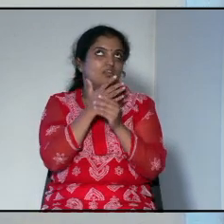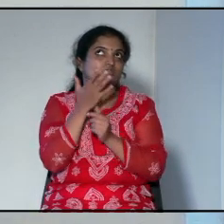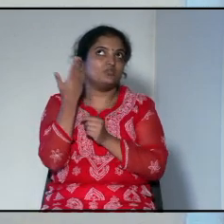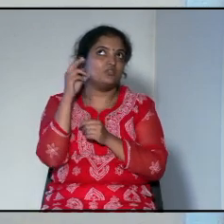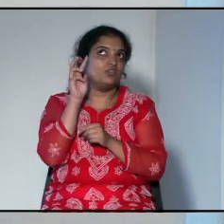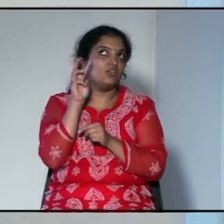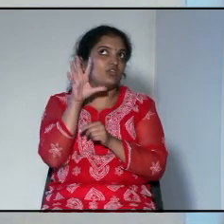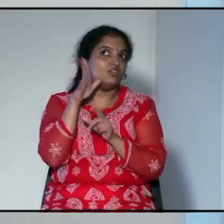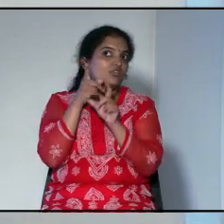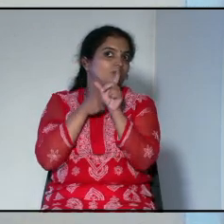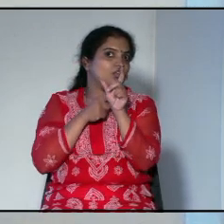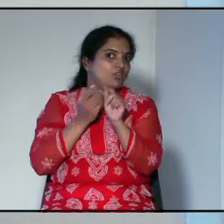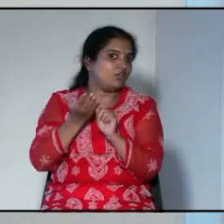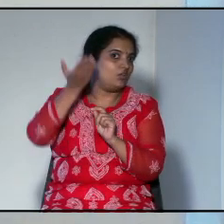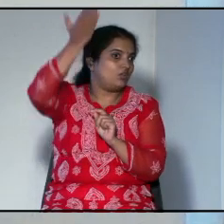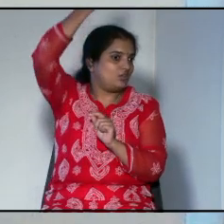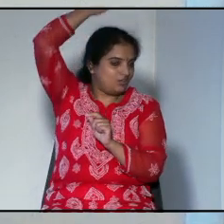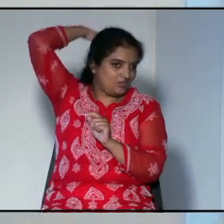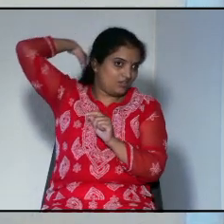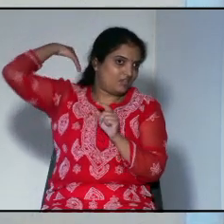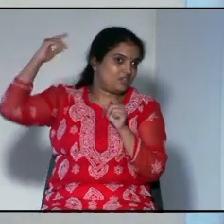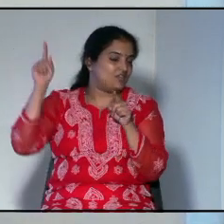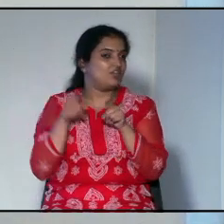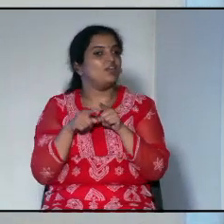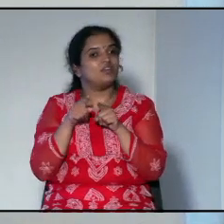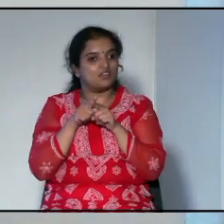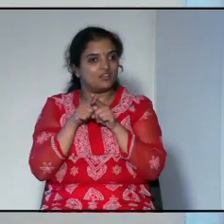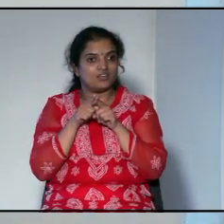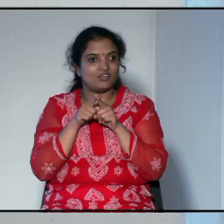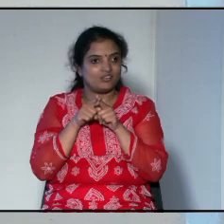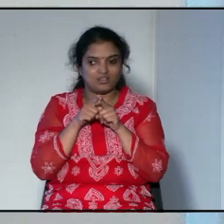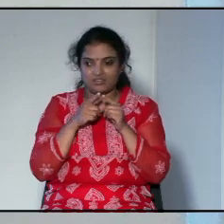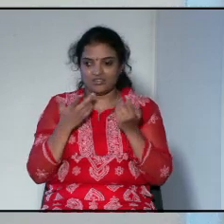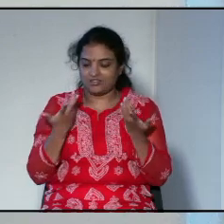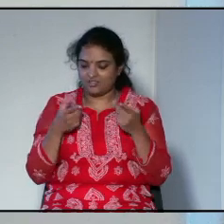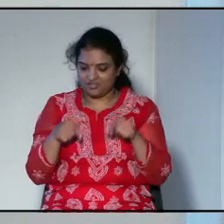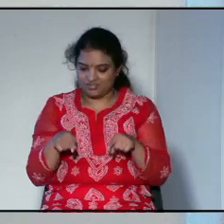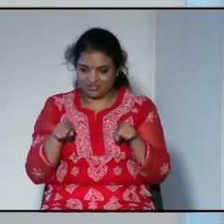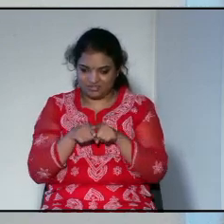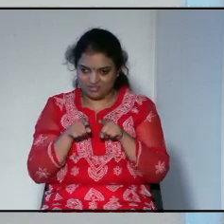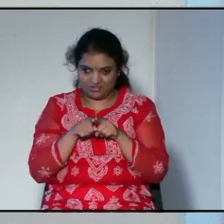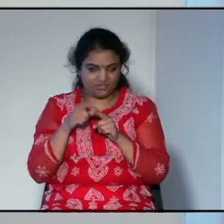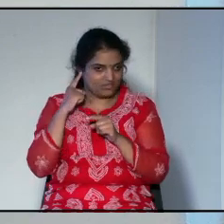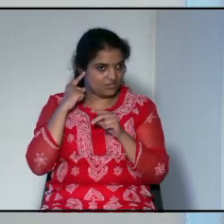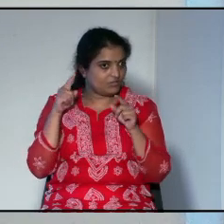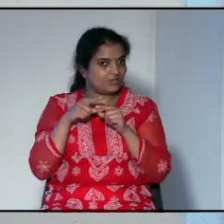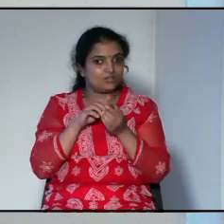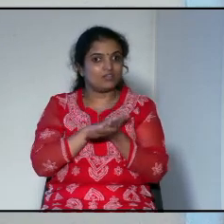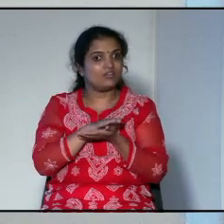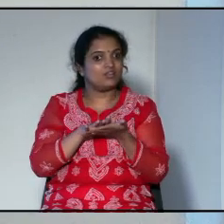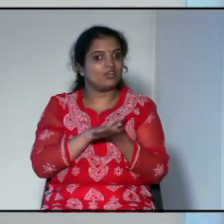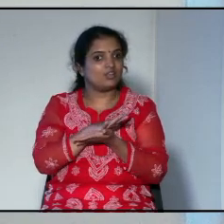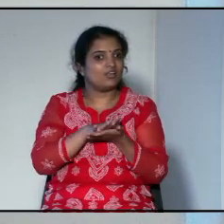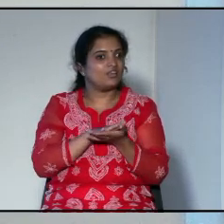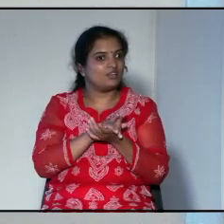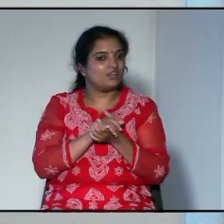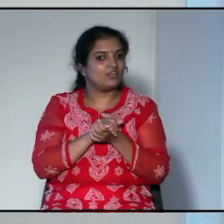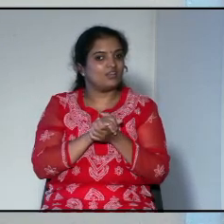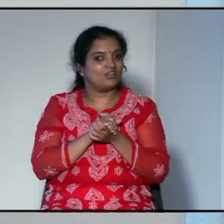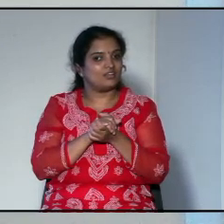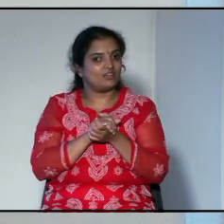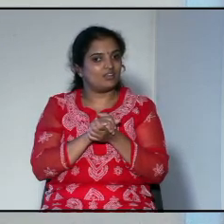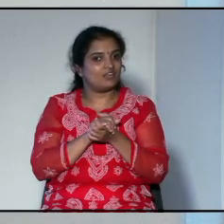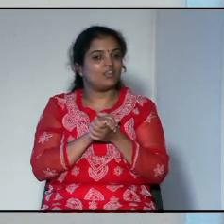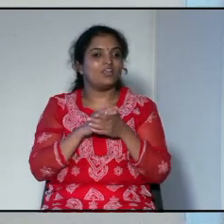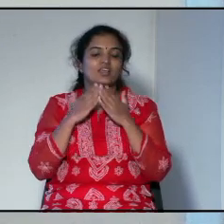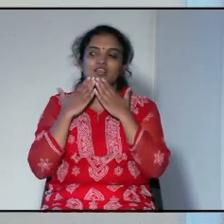35 years ago or more. I just don't know where that is, and whether we even have the equipment to play it today, but firstly to find it. Yeah. But